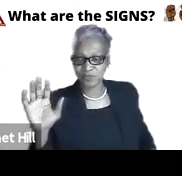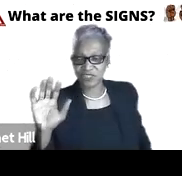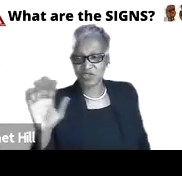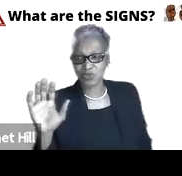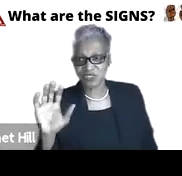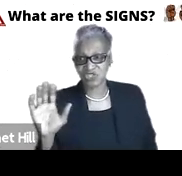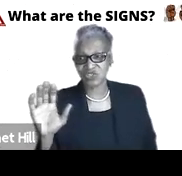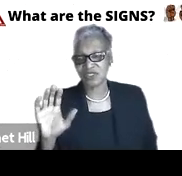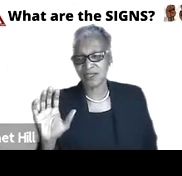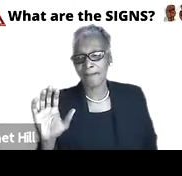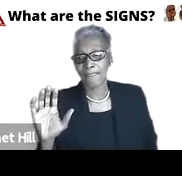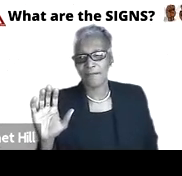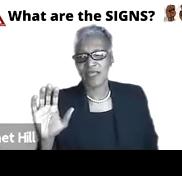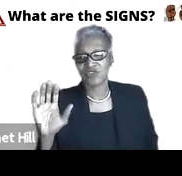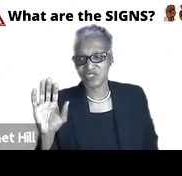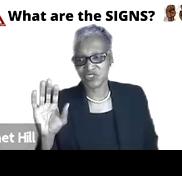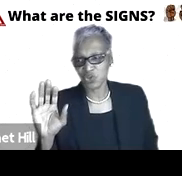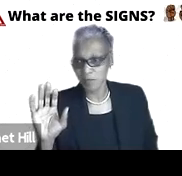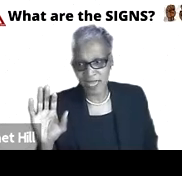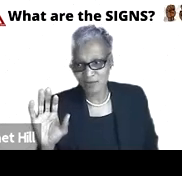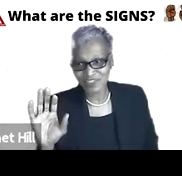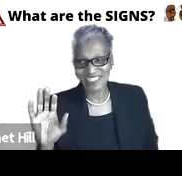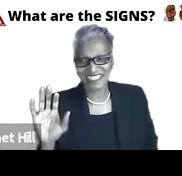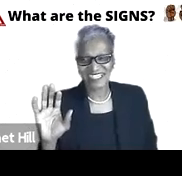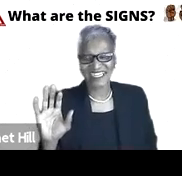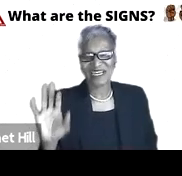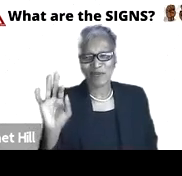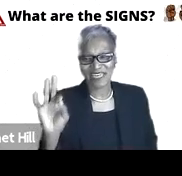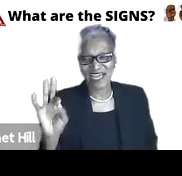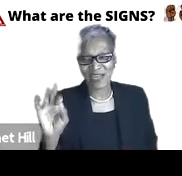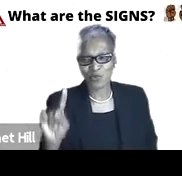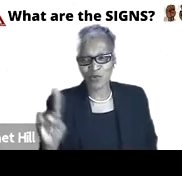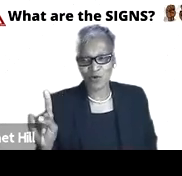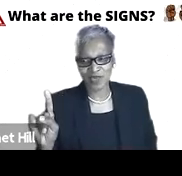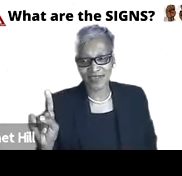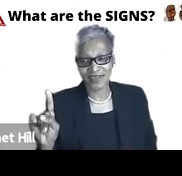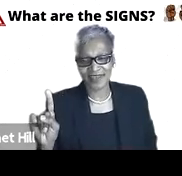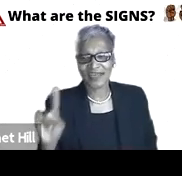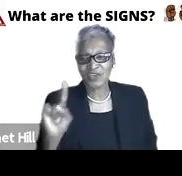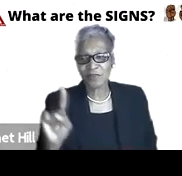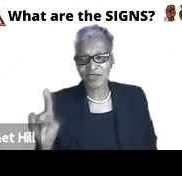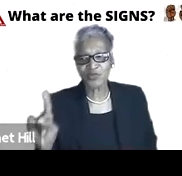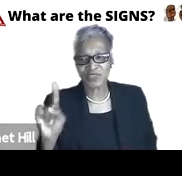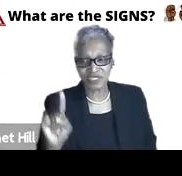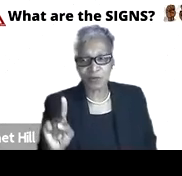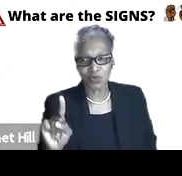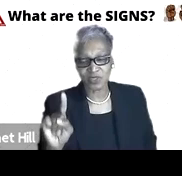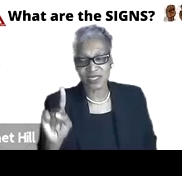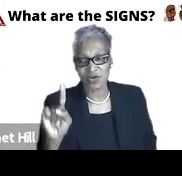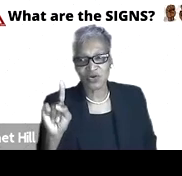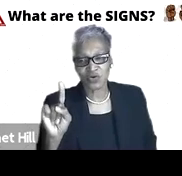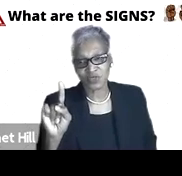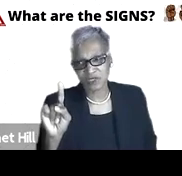one particular position and just don't bounce, but 911. Now you can bounce with the